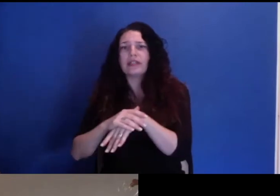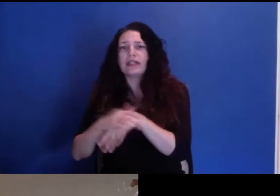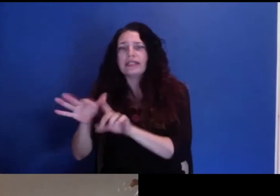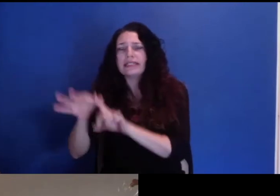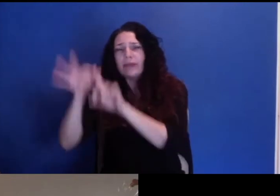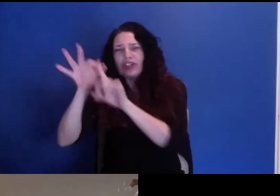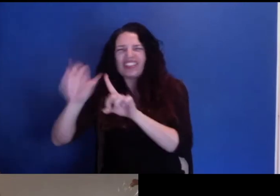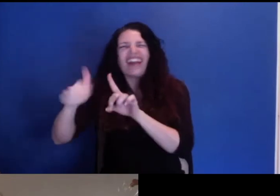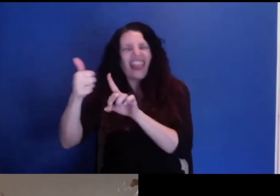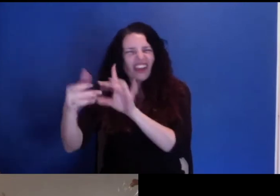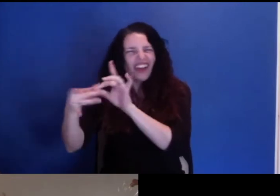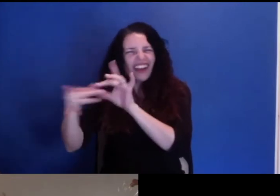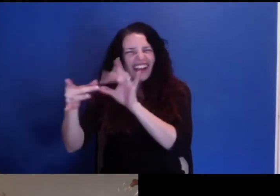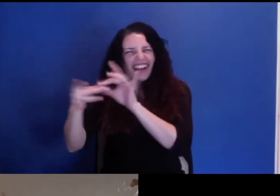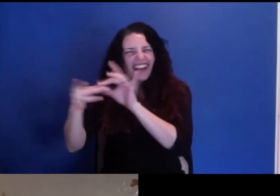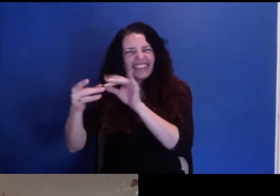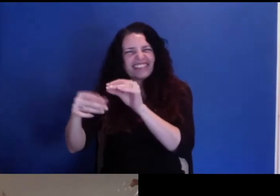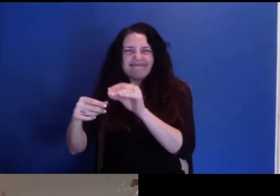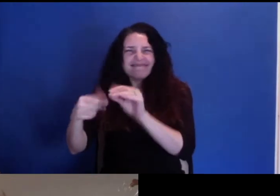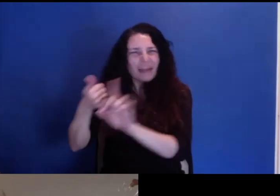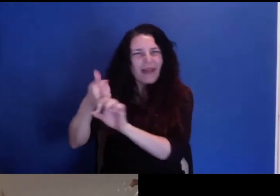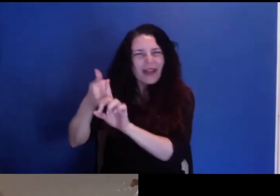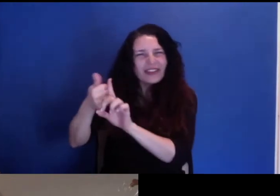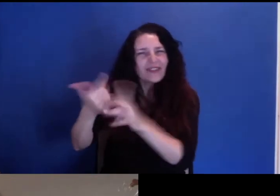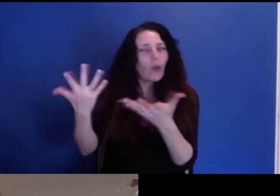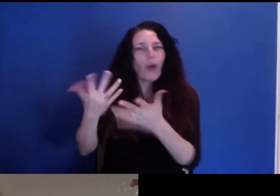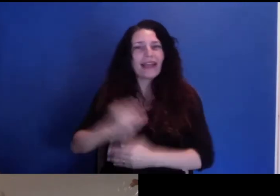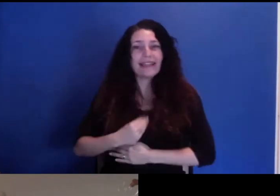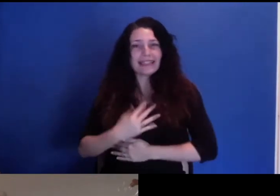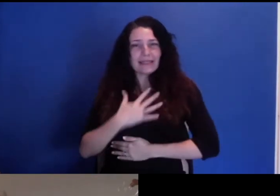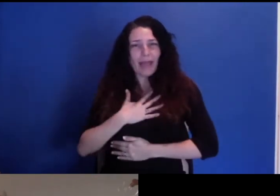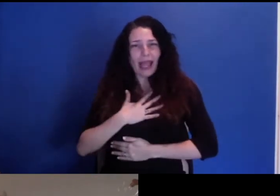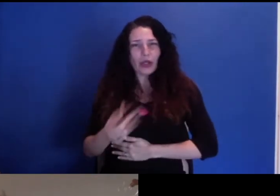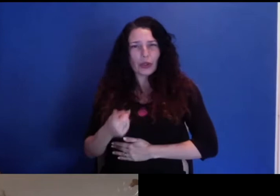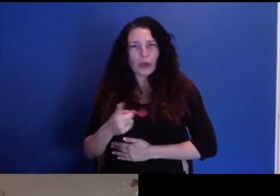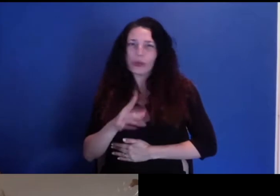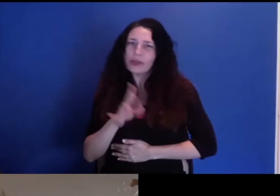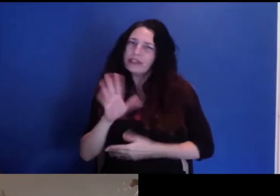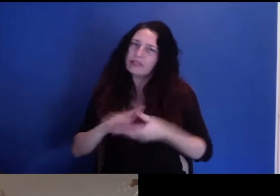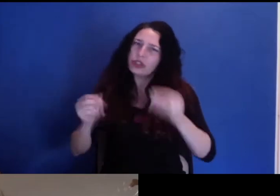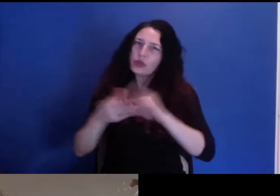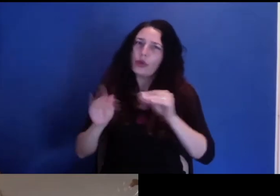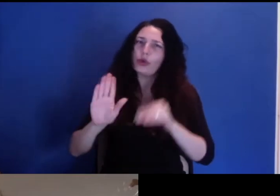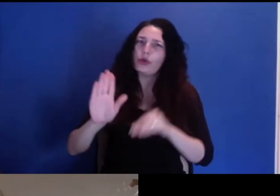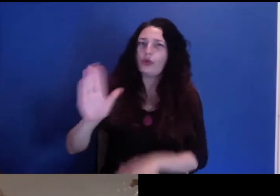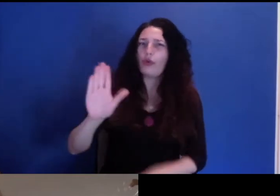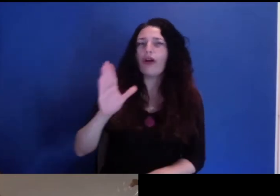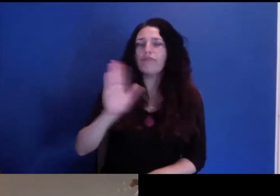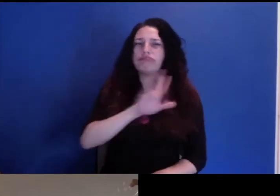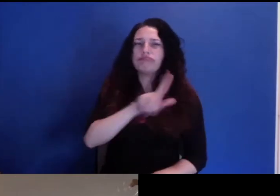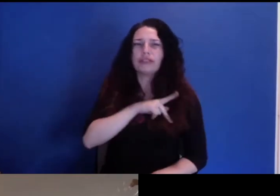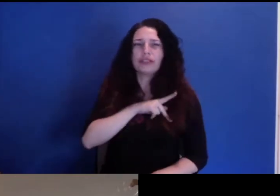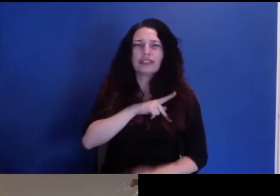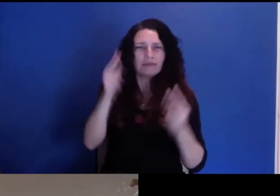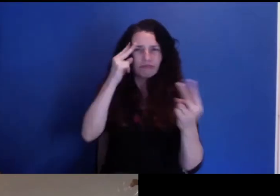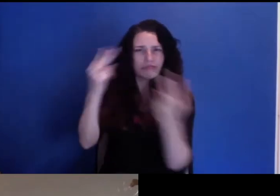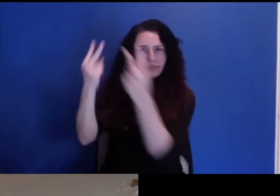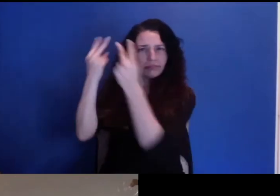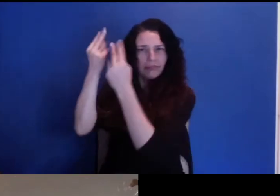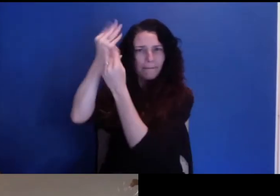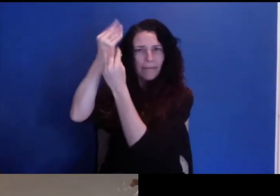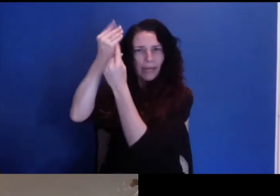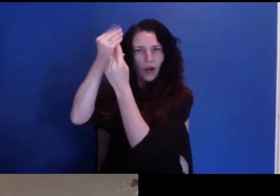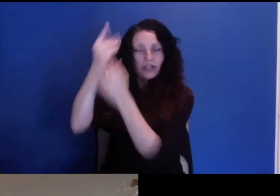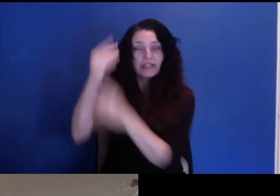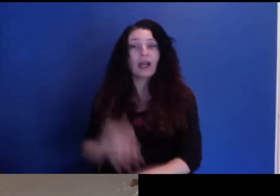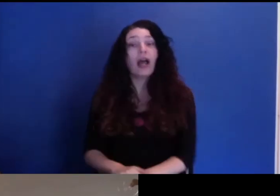What inspired you to tell your story in that memoirs, and why did you feel your story was important to tell? Well, I didn't